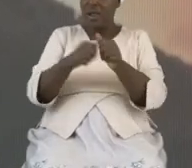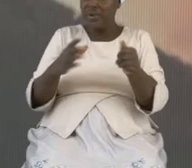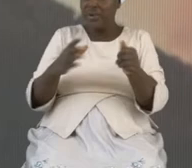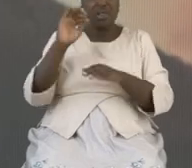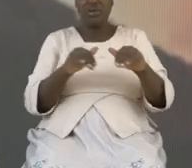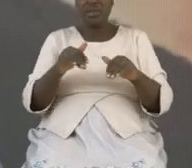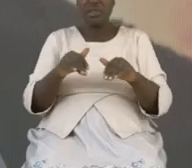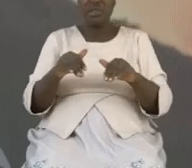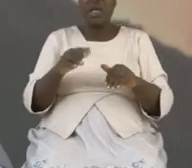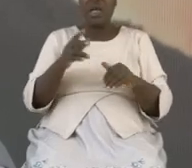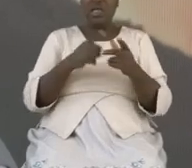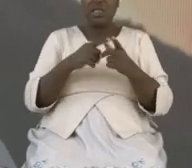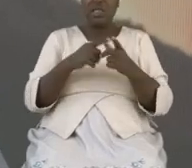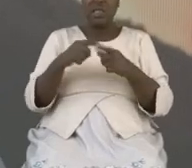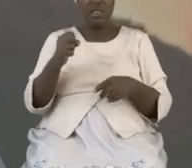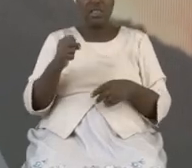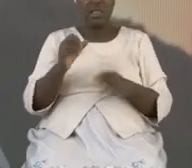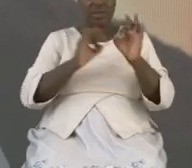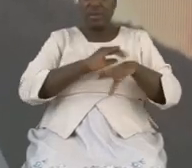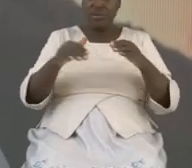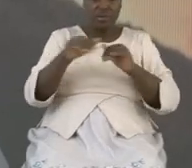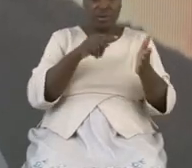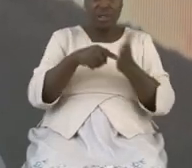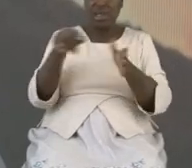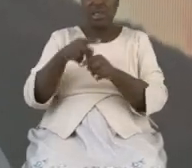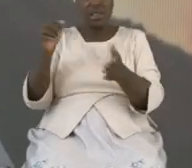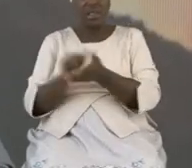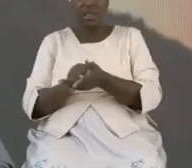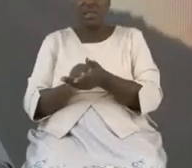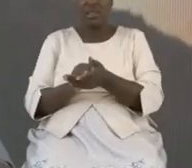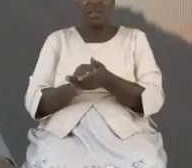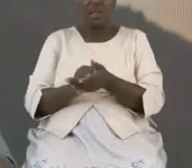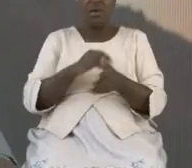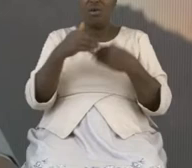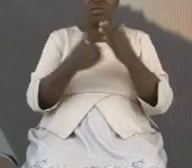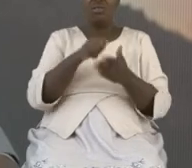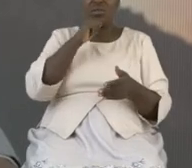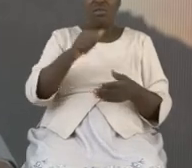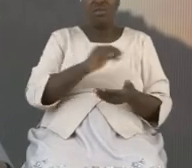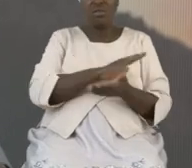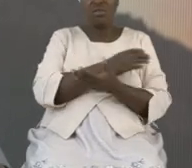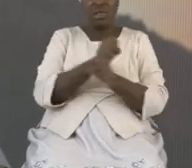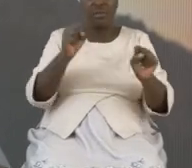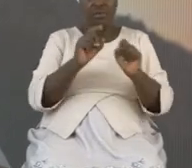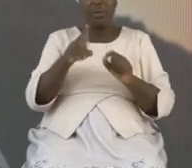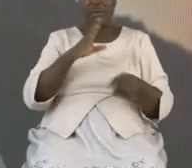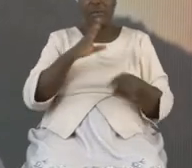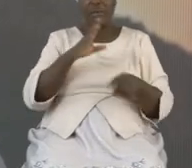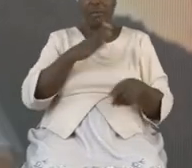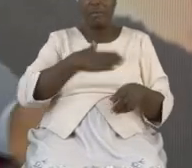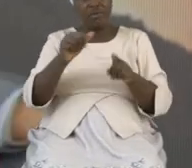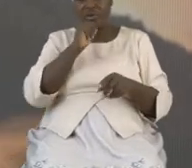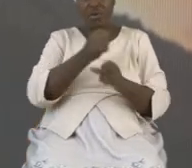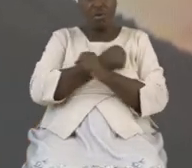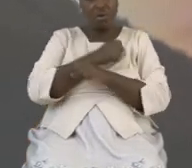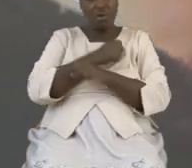is saying, if I don't do it like that, the unbelievers, my friends, will not appreciate me.